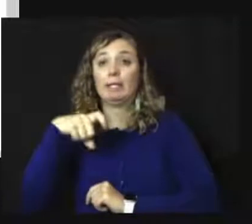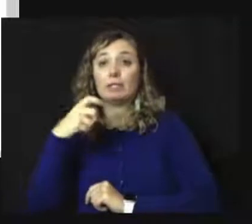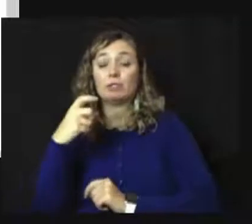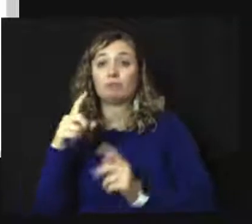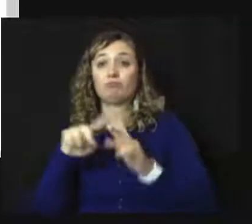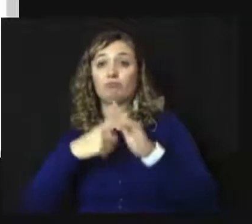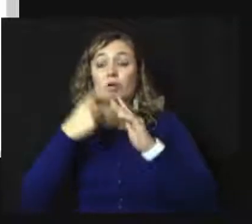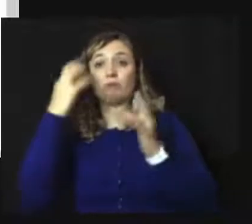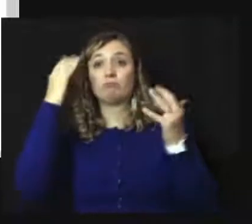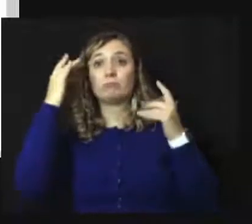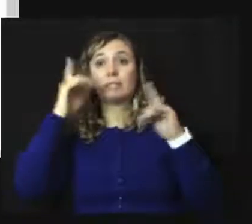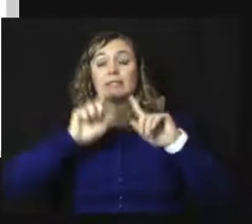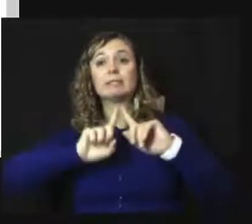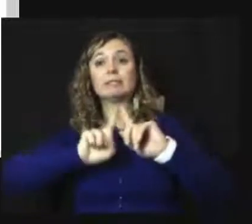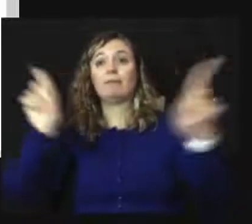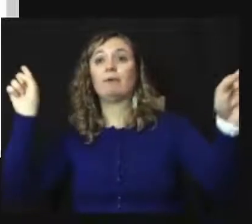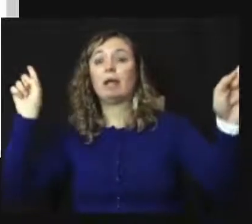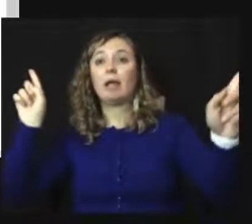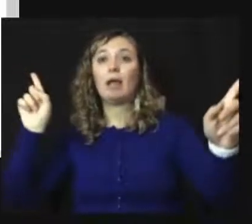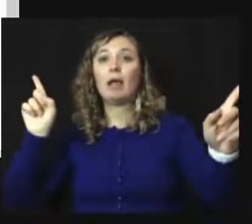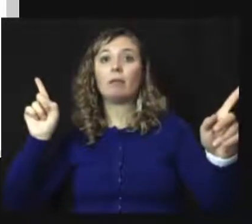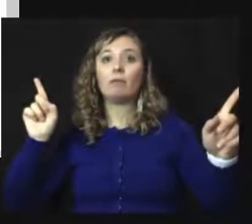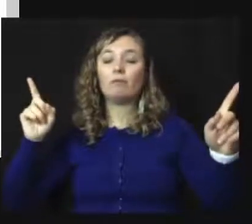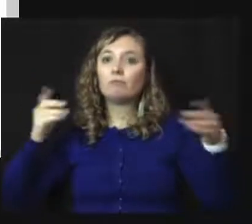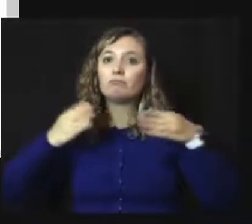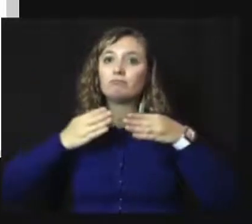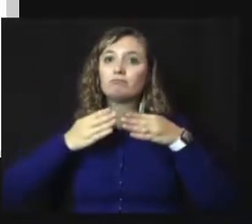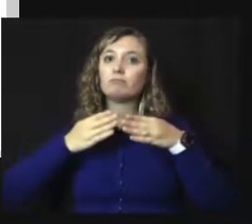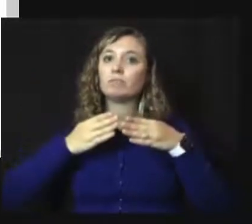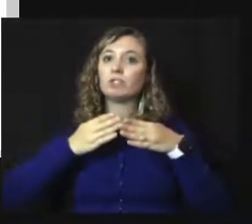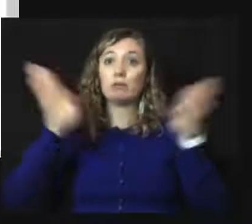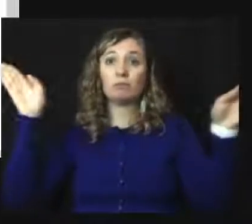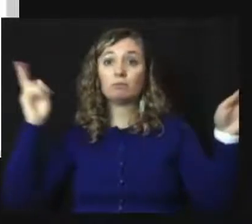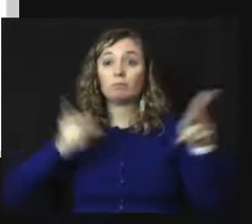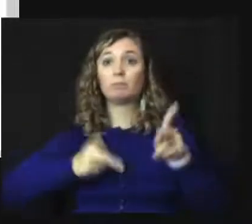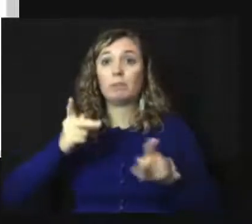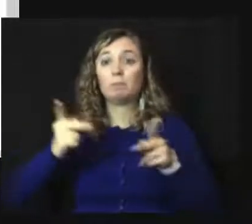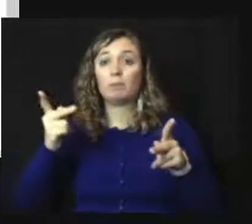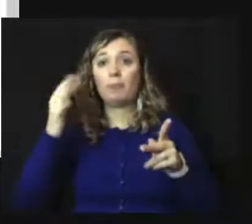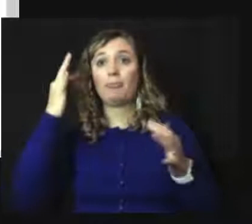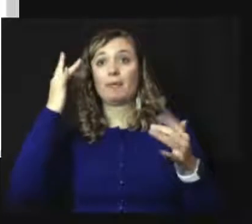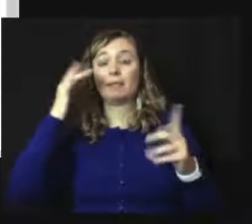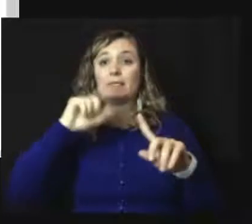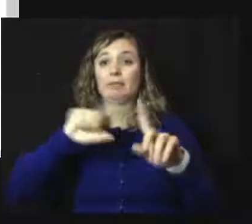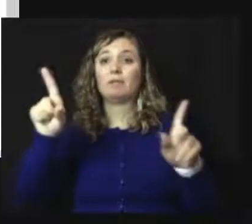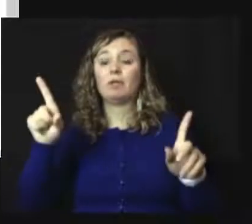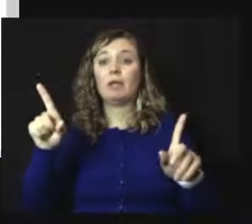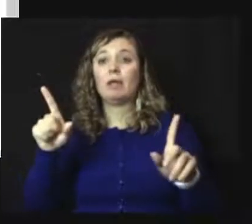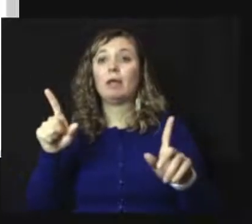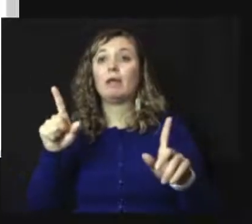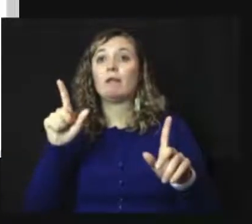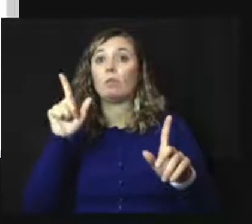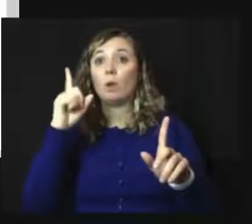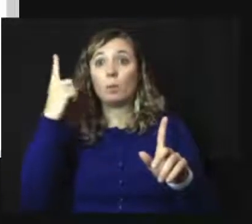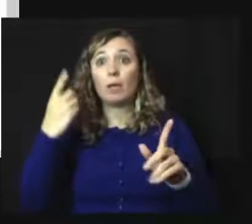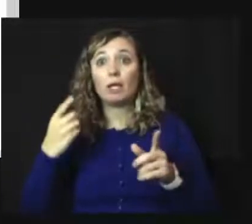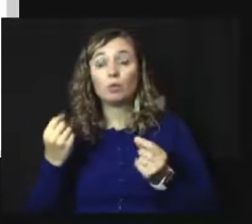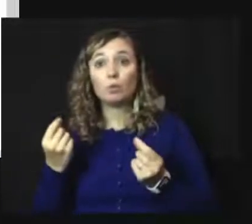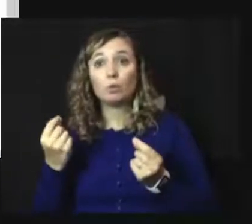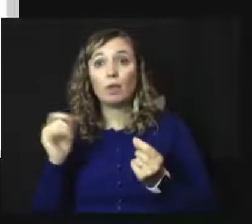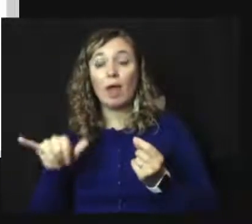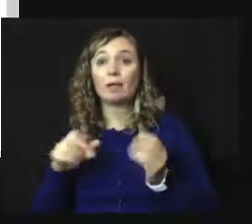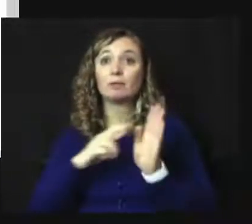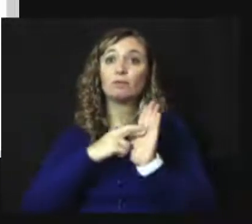the overall consciousness to think differently with us is if we can change the representation of it in media. There's a spectrum